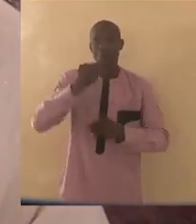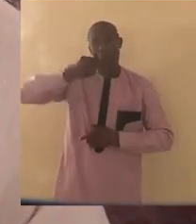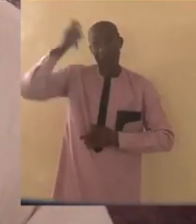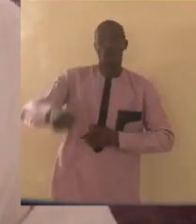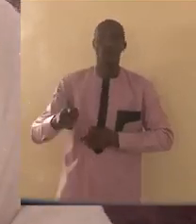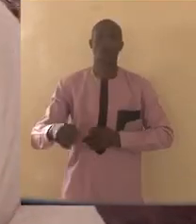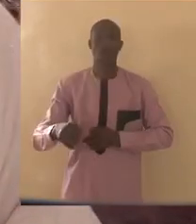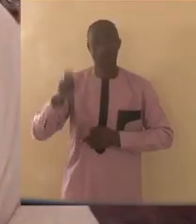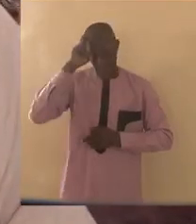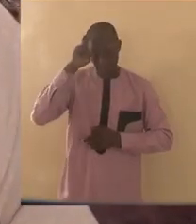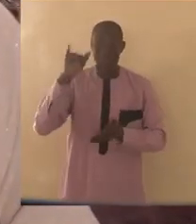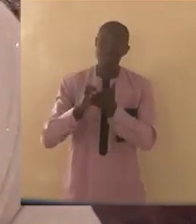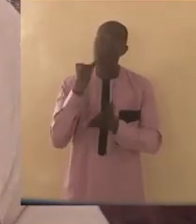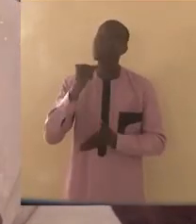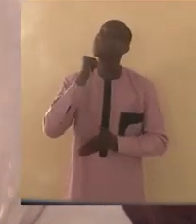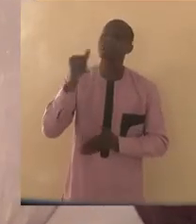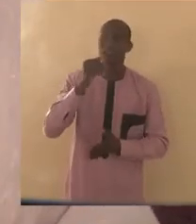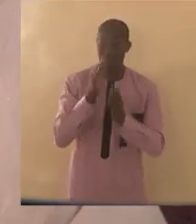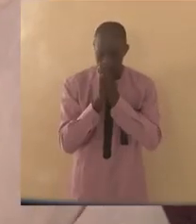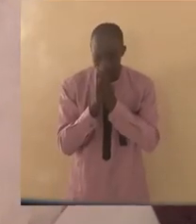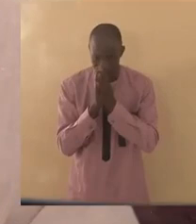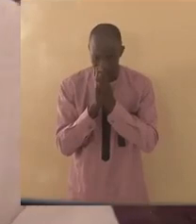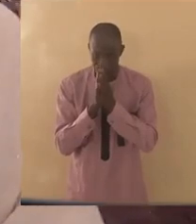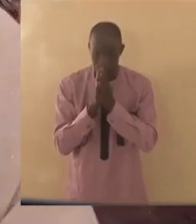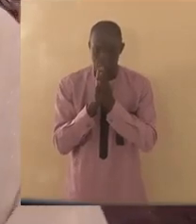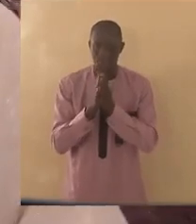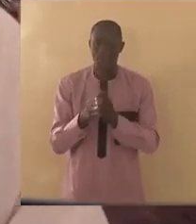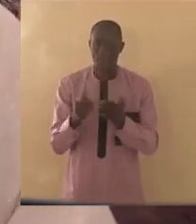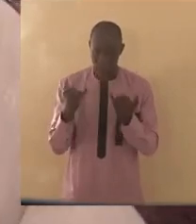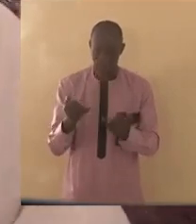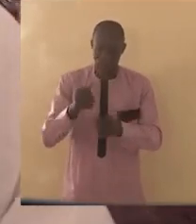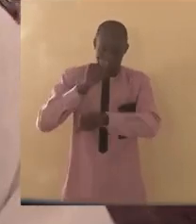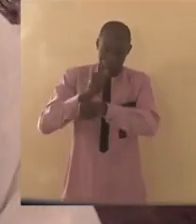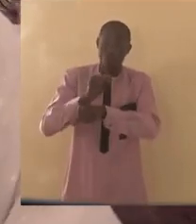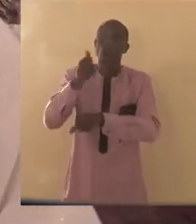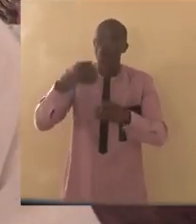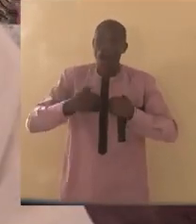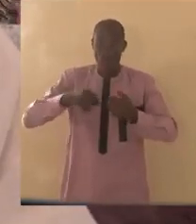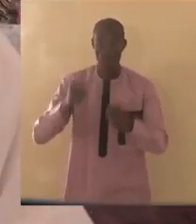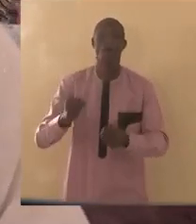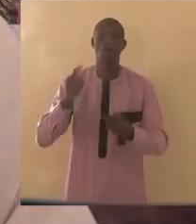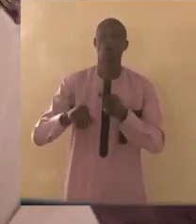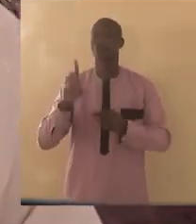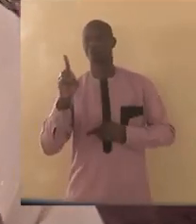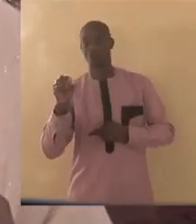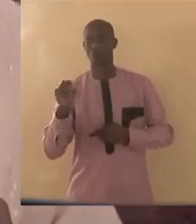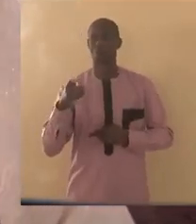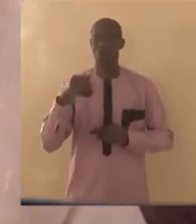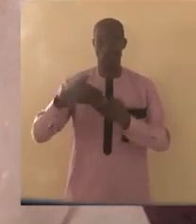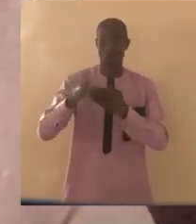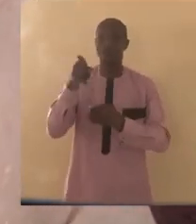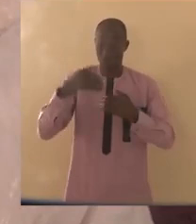command devil, that's no longer prayer. That's now the work you believe that you have power to do after you